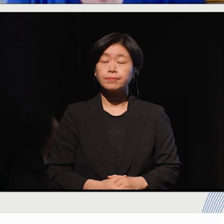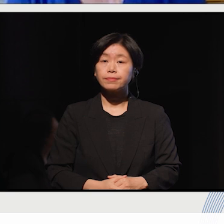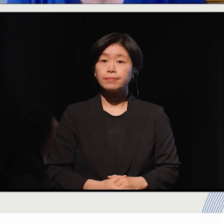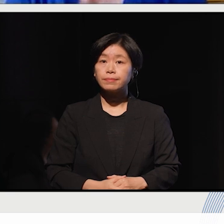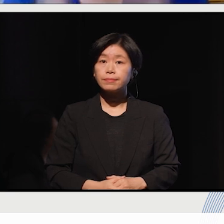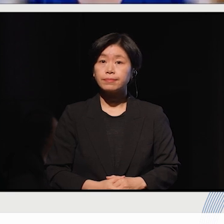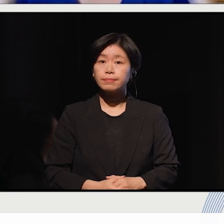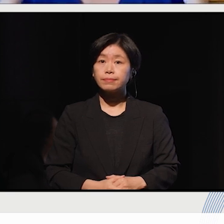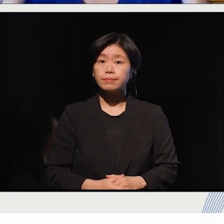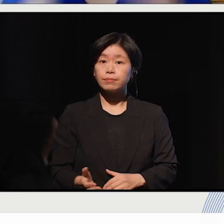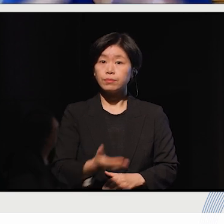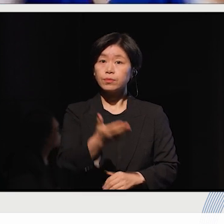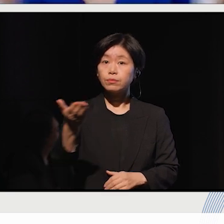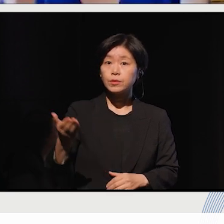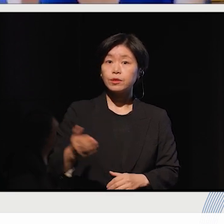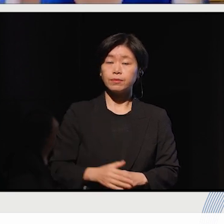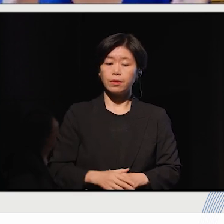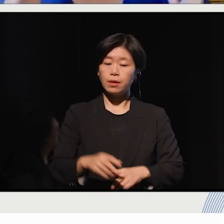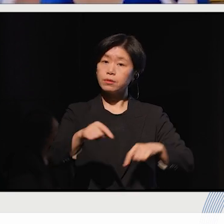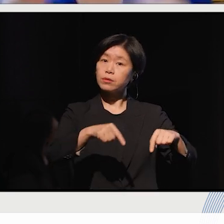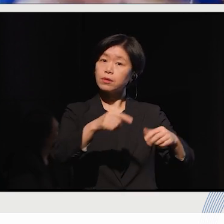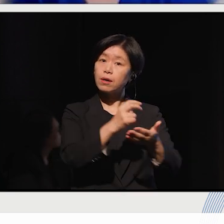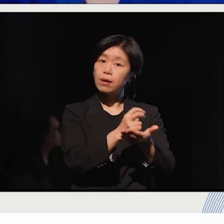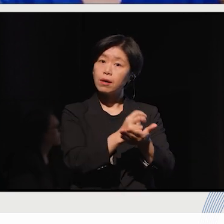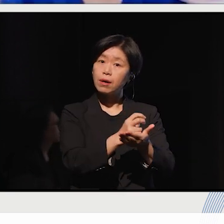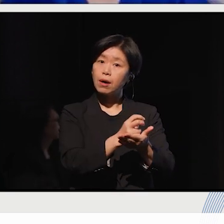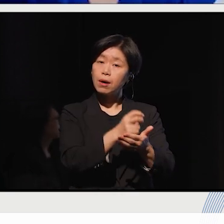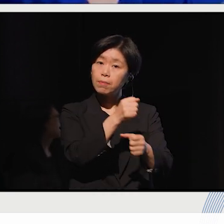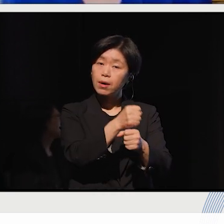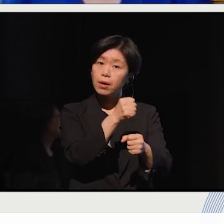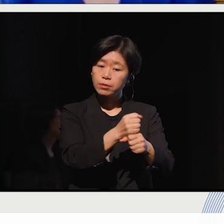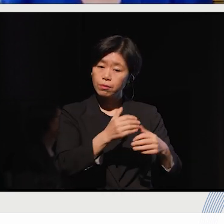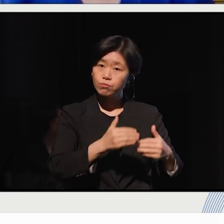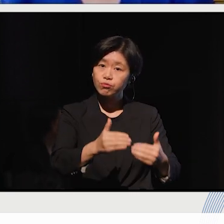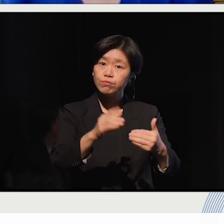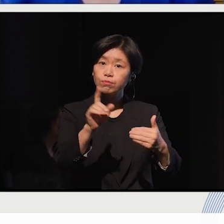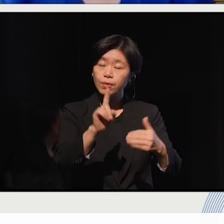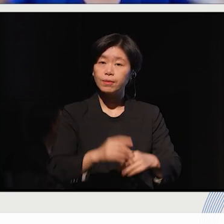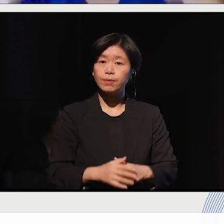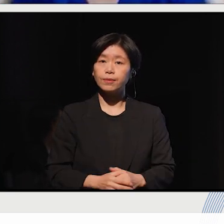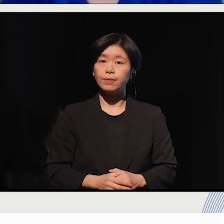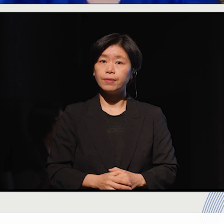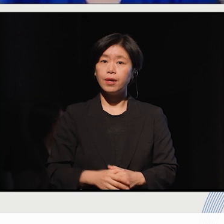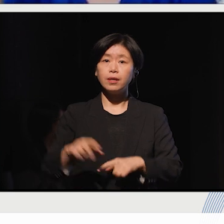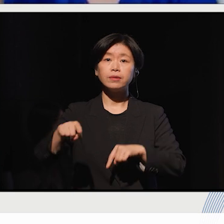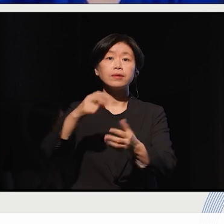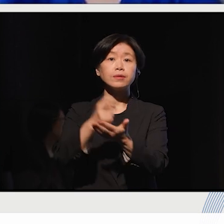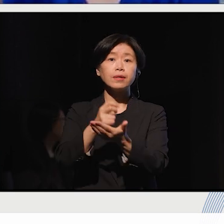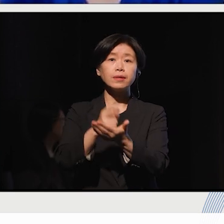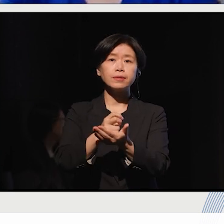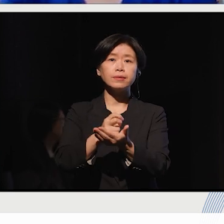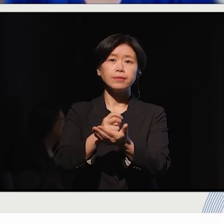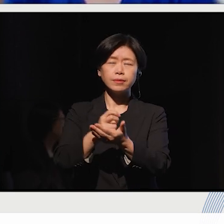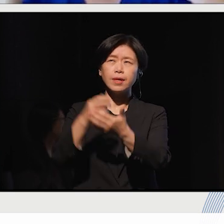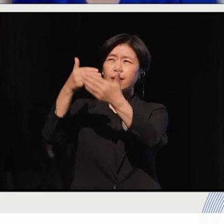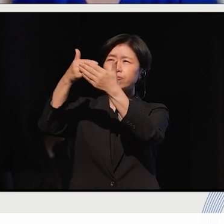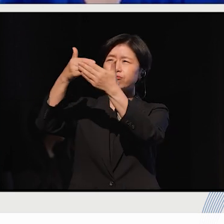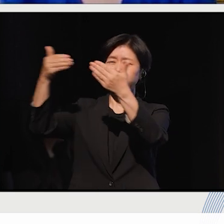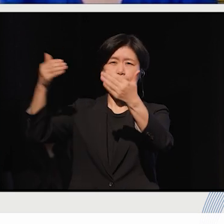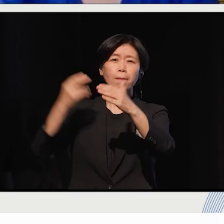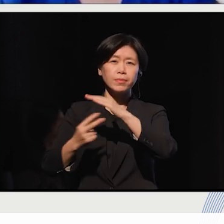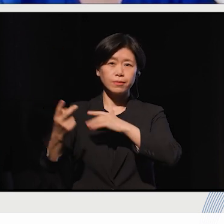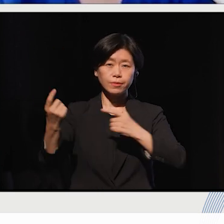practices? Well, policies are the big picture. They're like your mission vision statement.